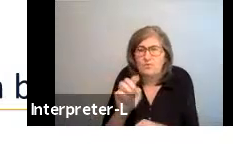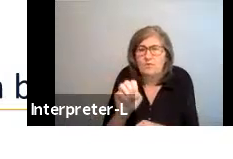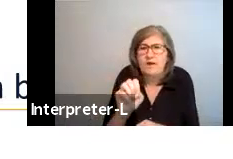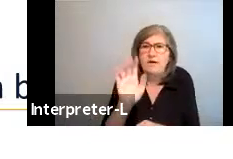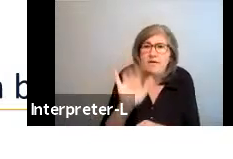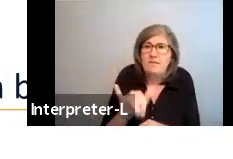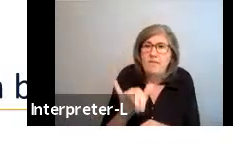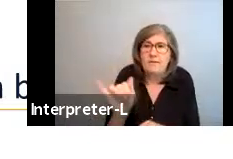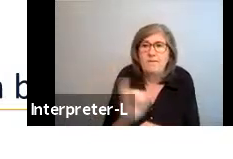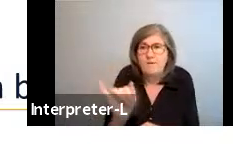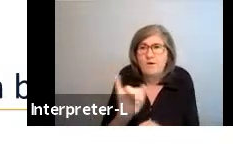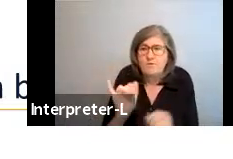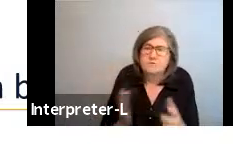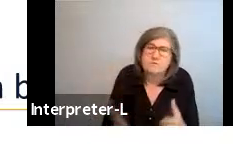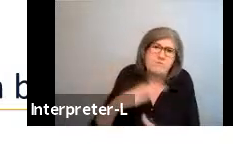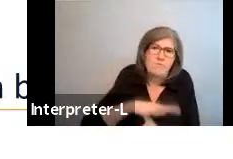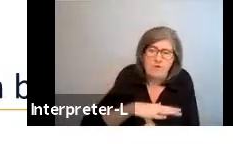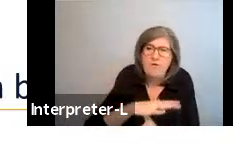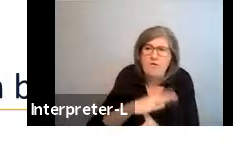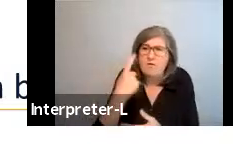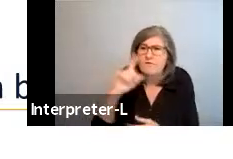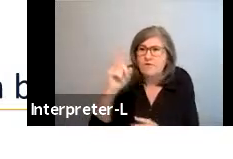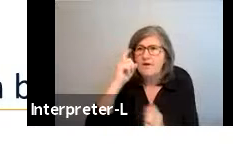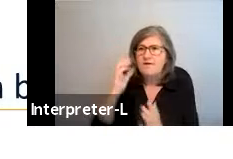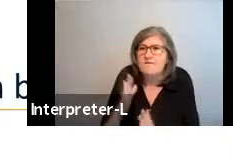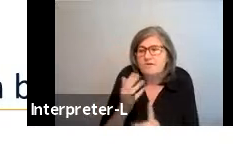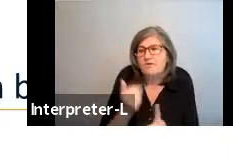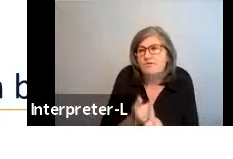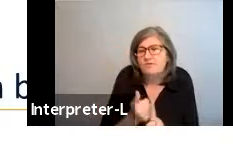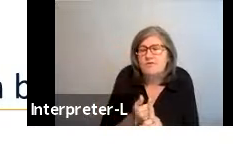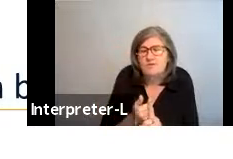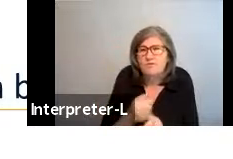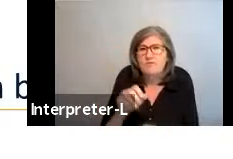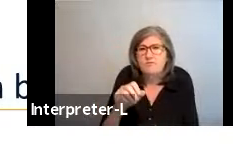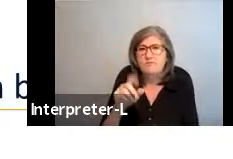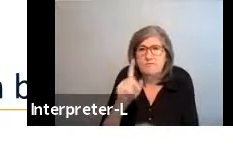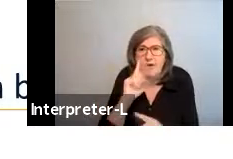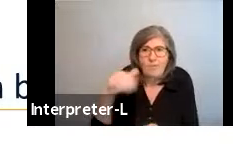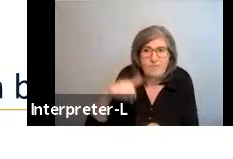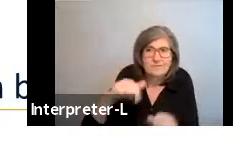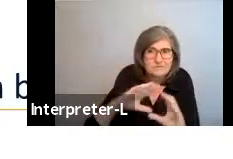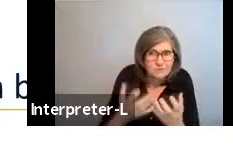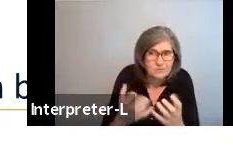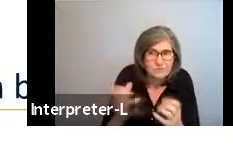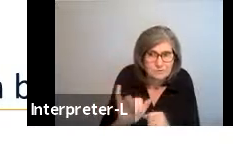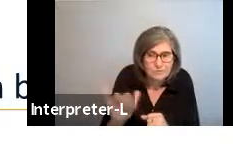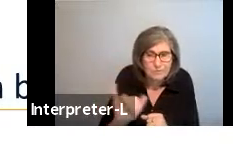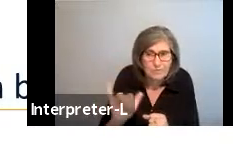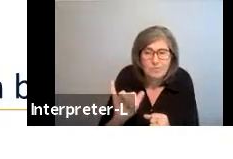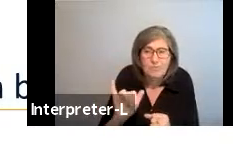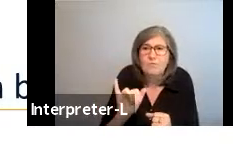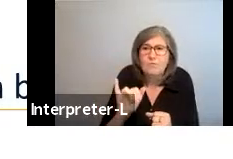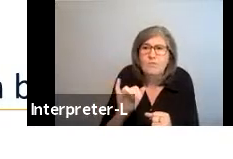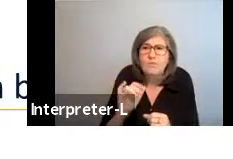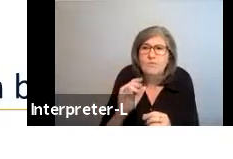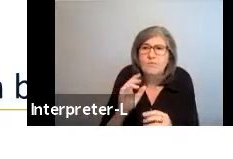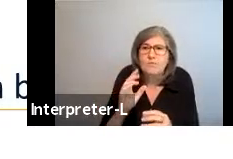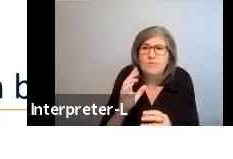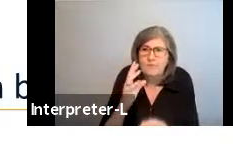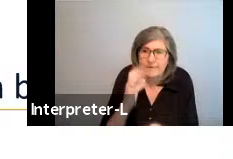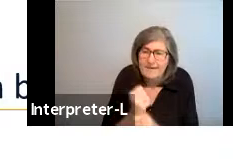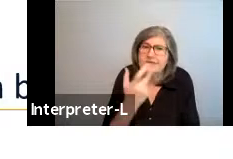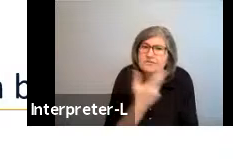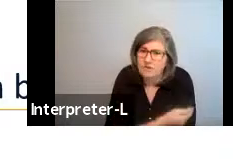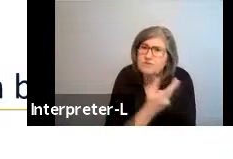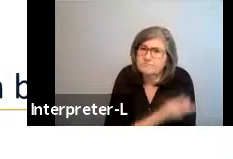too is a top priority of the governor, hopefully of this group, to get shots in